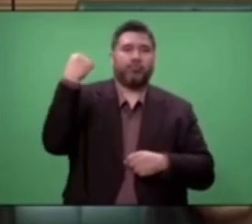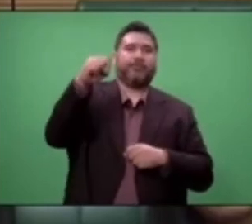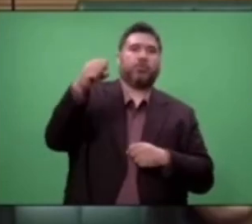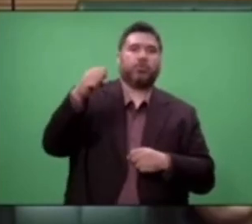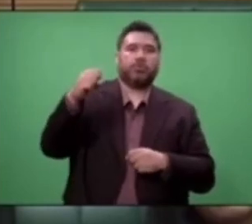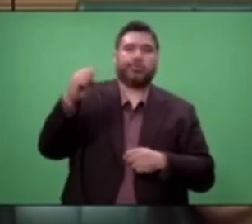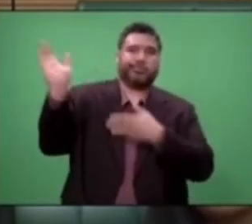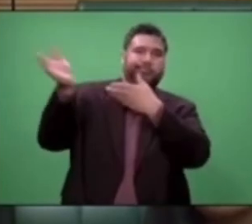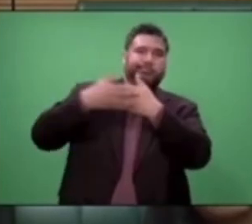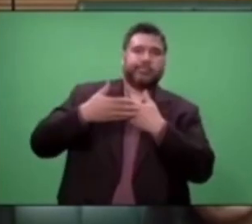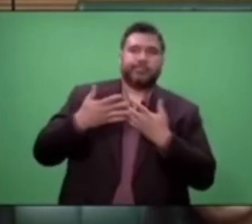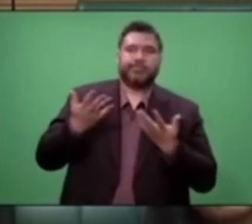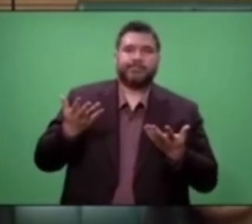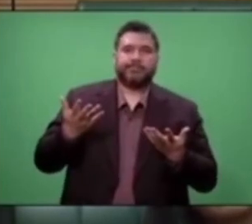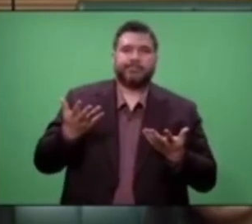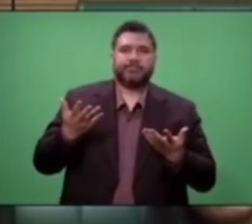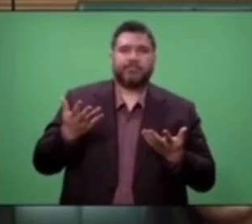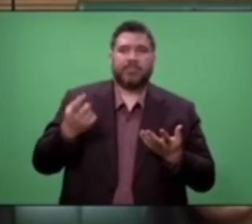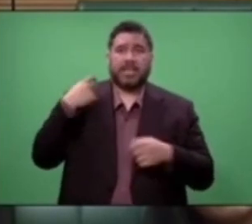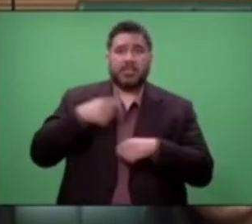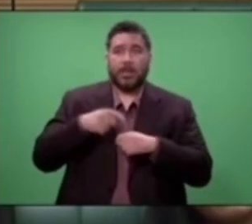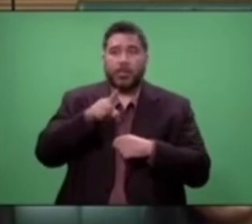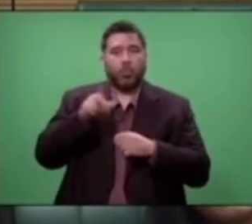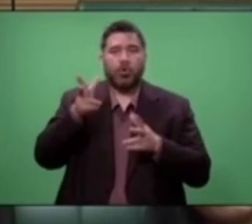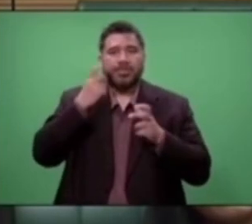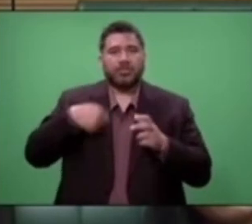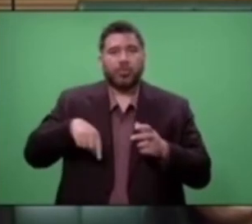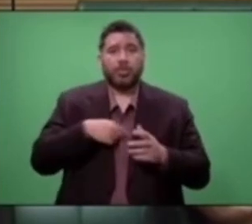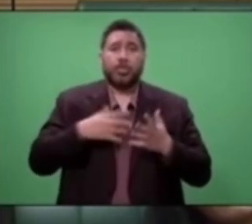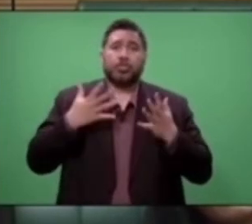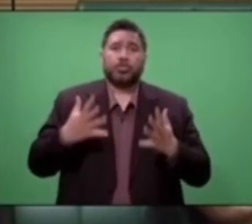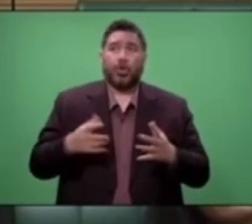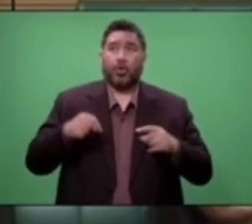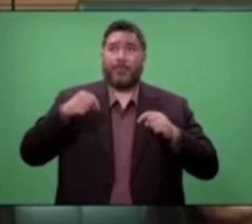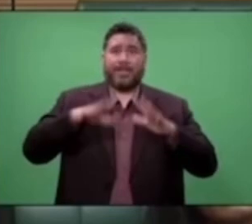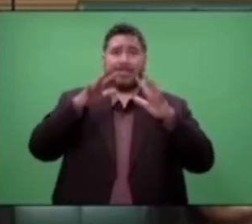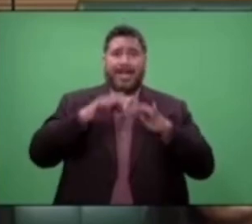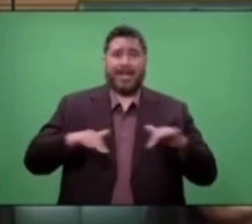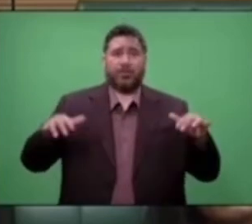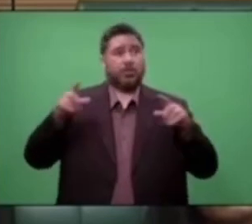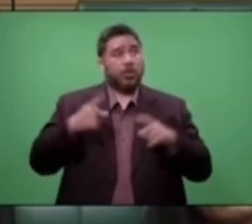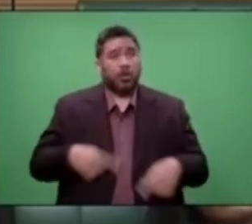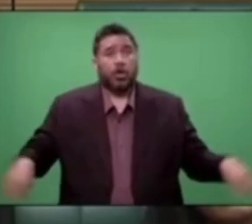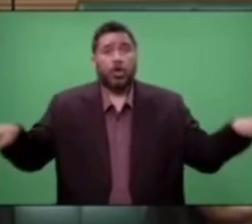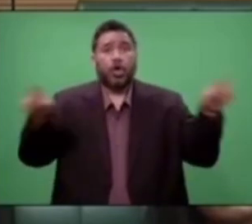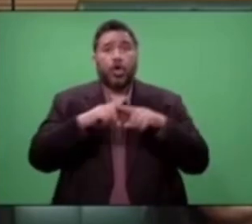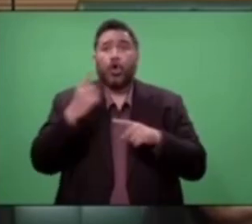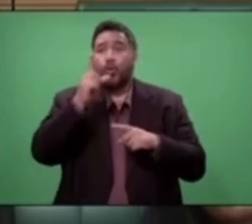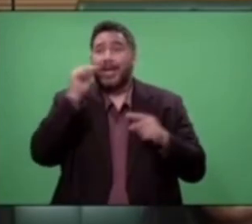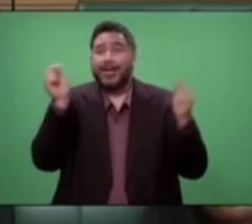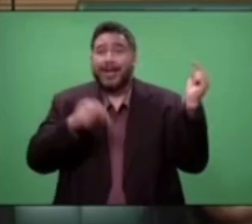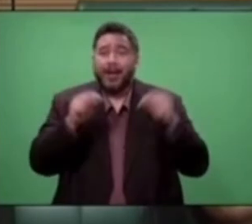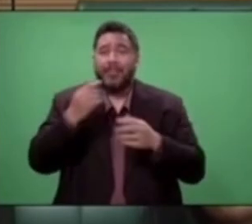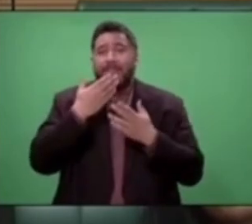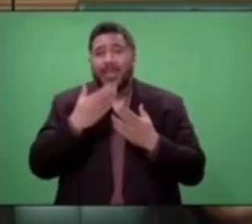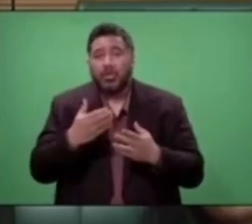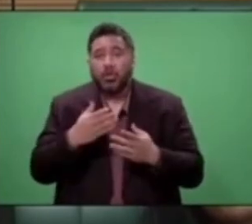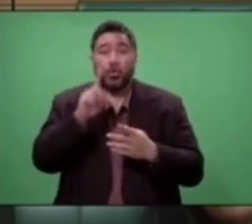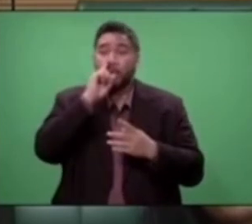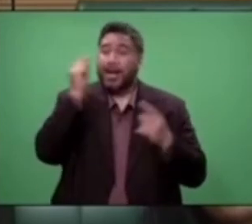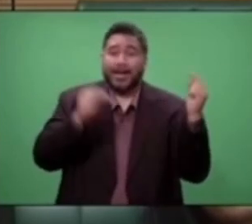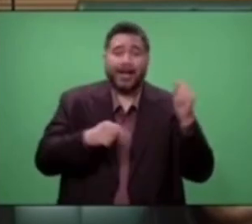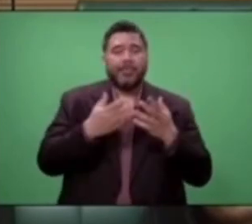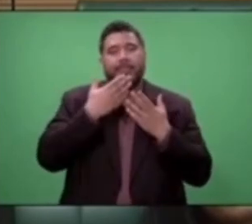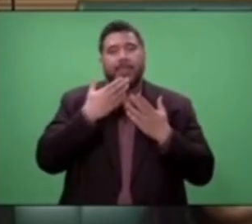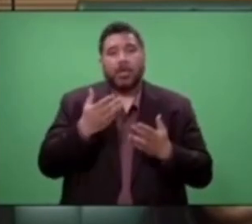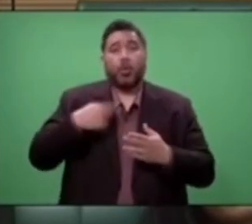then. So I mihi to every single whānau member in this house that could make it, and to the thousands that couldn't. We're